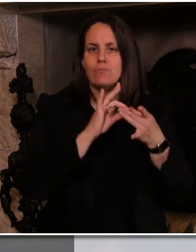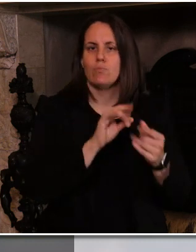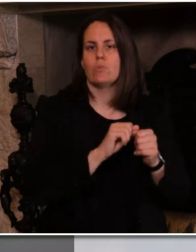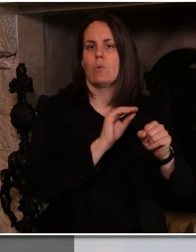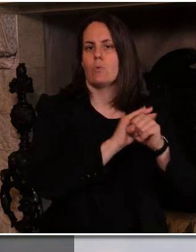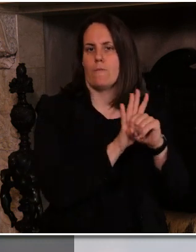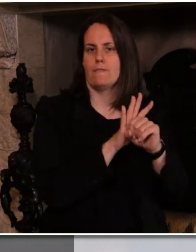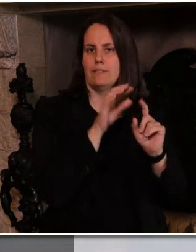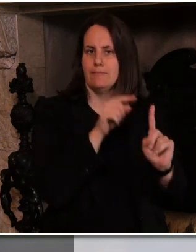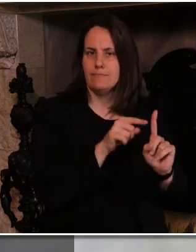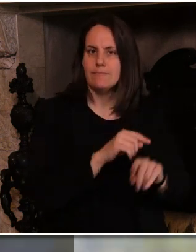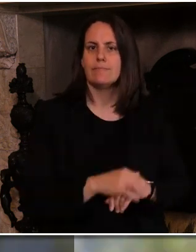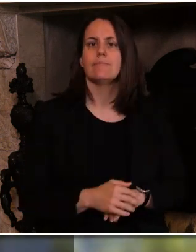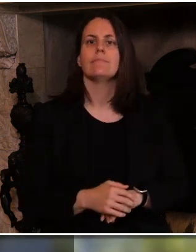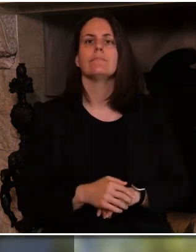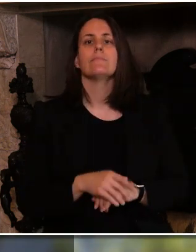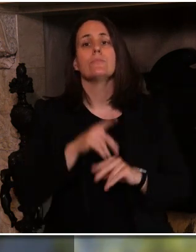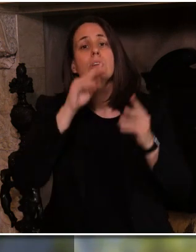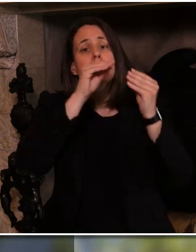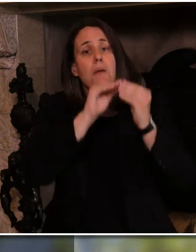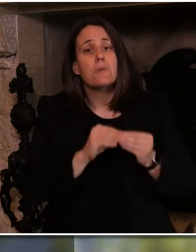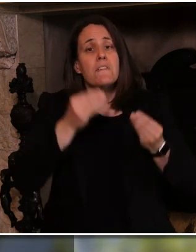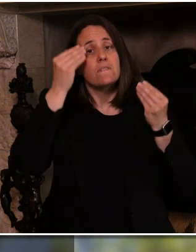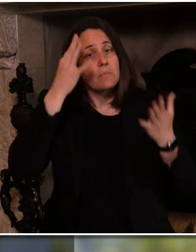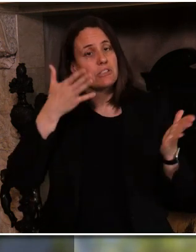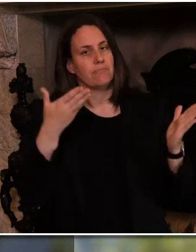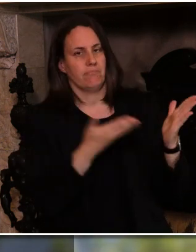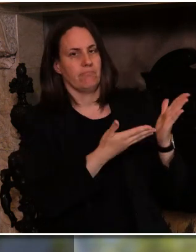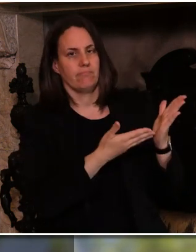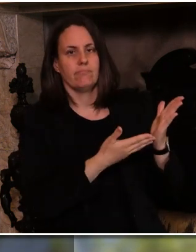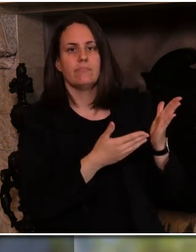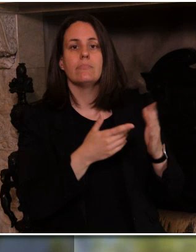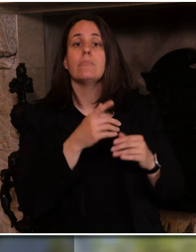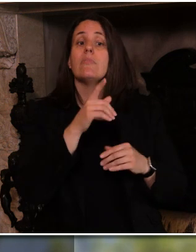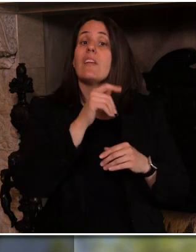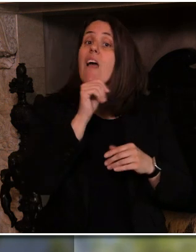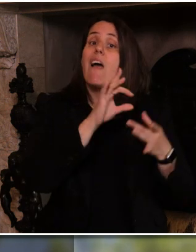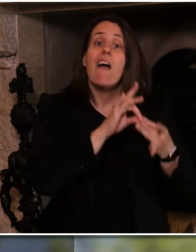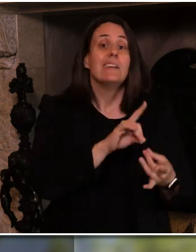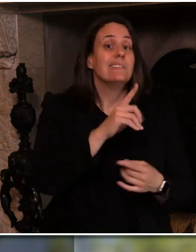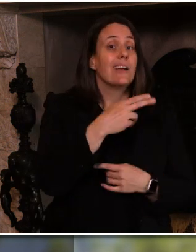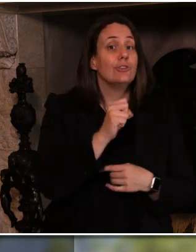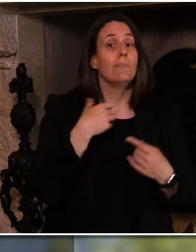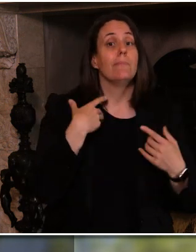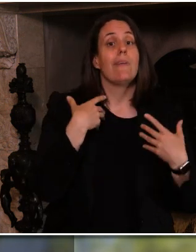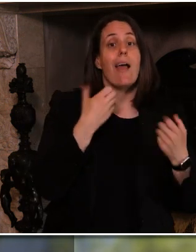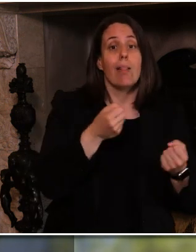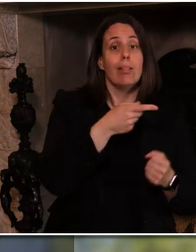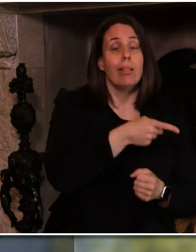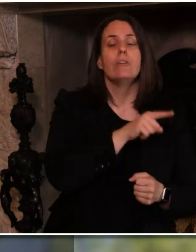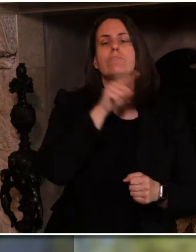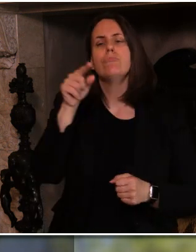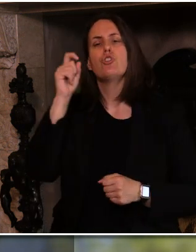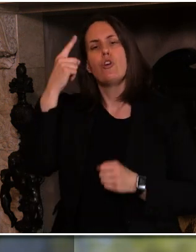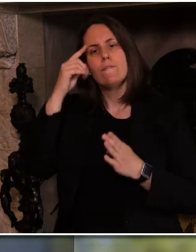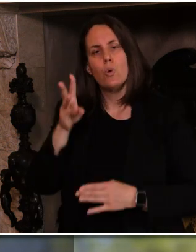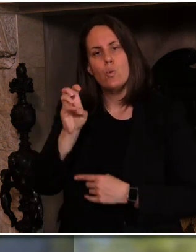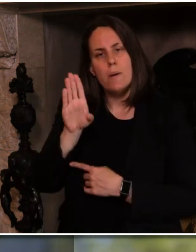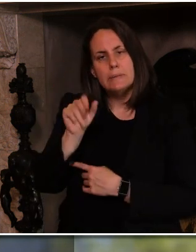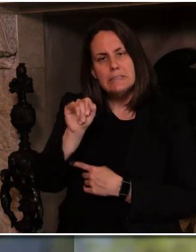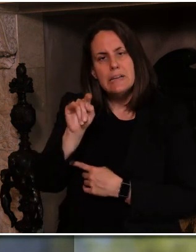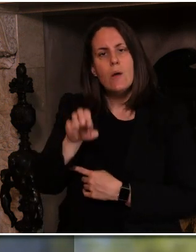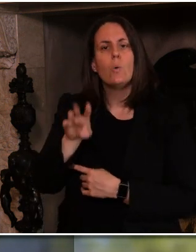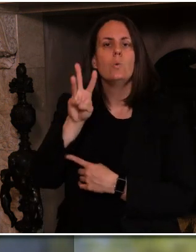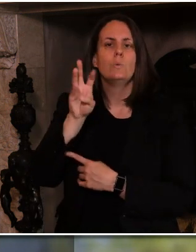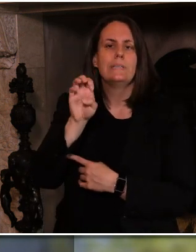information, data, and guidance. For topics not related to public health, you can visit the websites of the Governor, Wisconsin Emergency Management, the